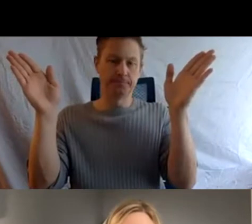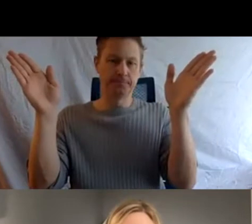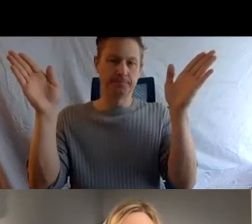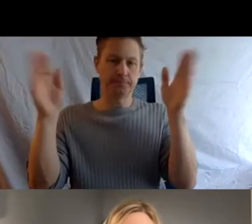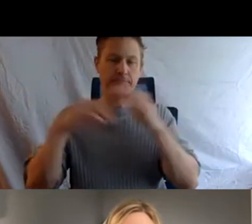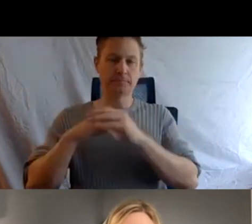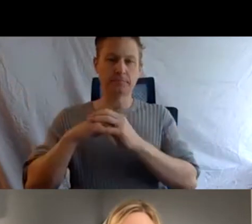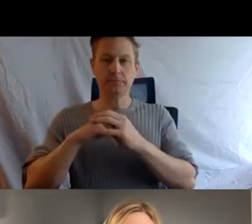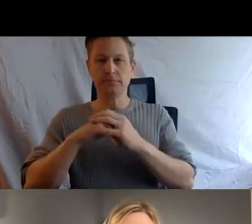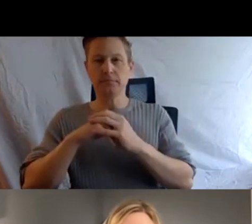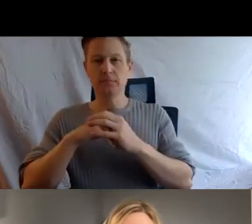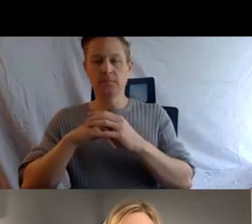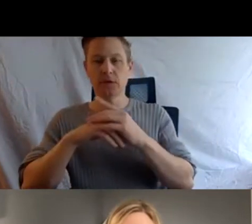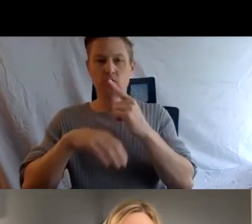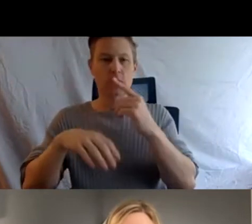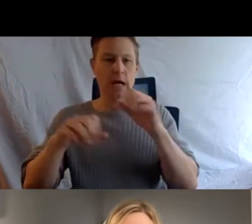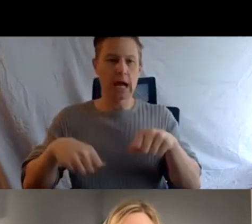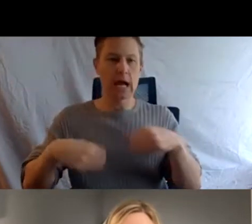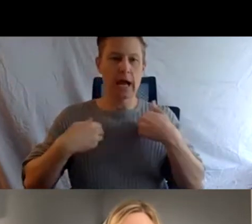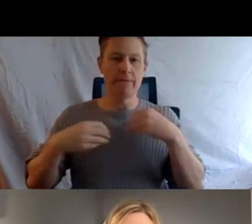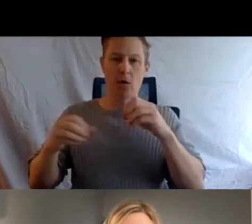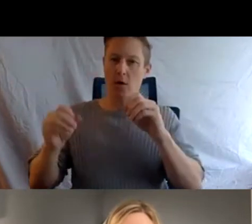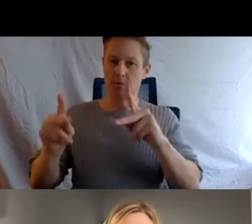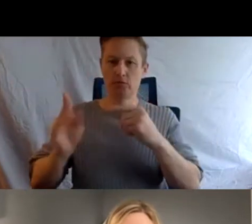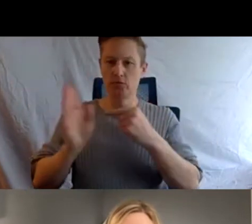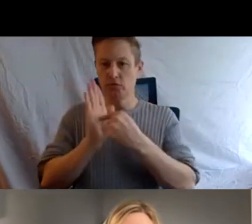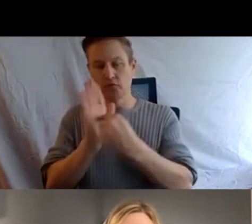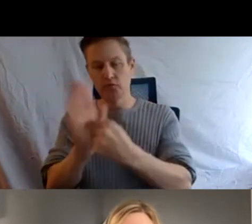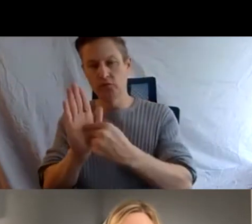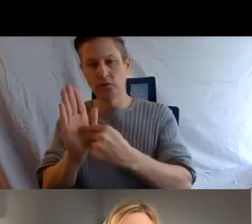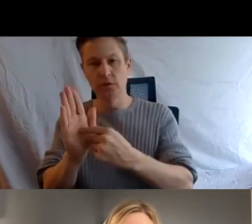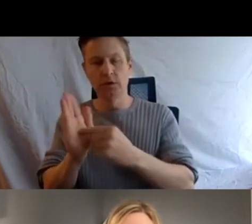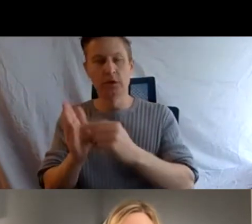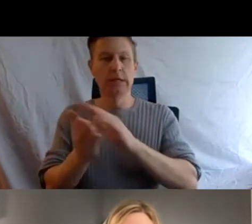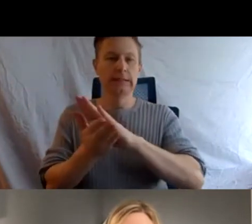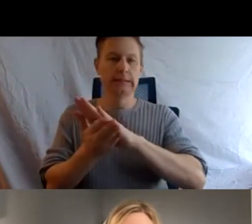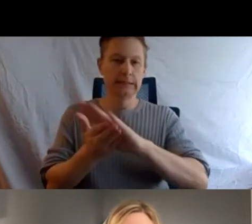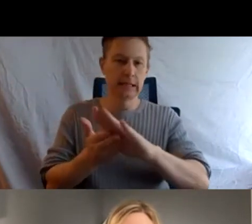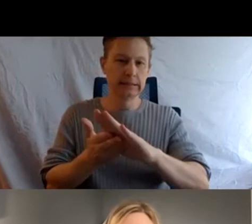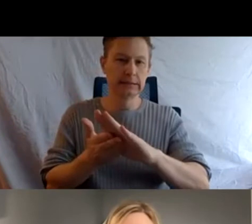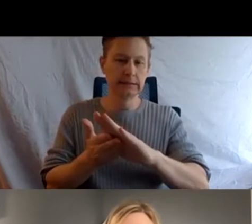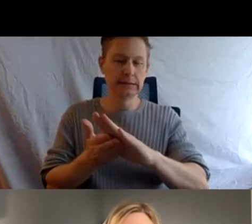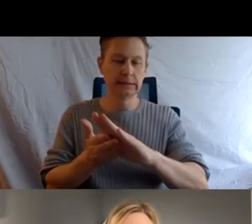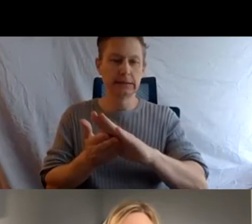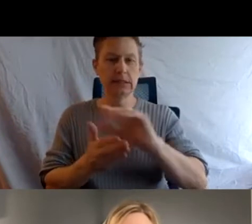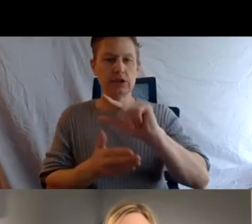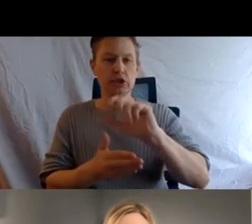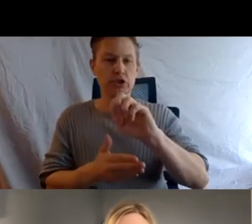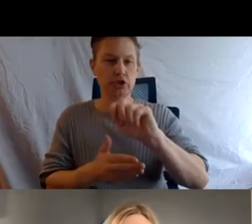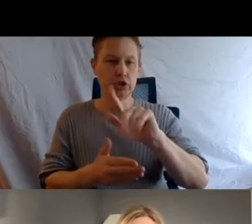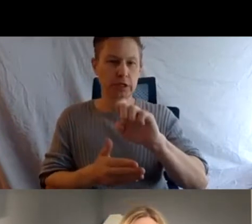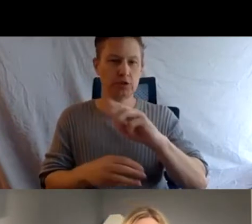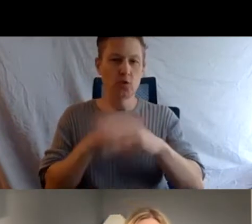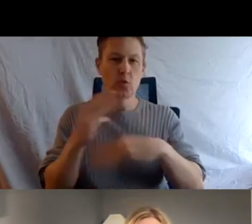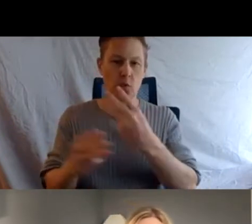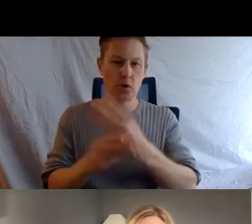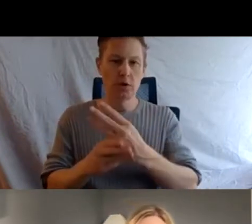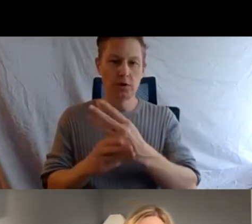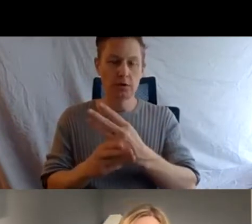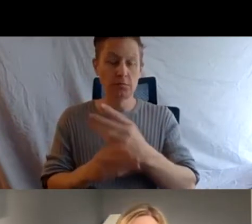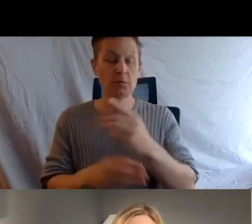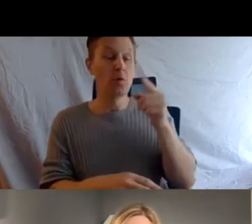So you have a chance to just show them what a kinder, gentler world is, and for them to go, oh, this is the world I want to